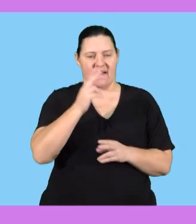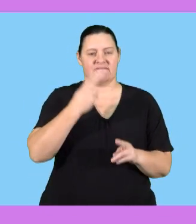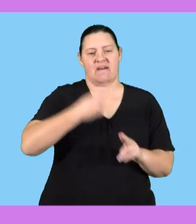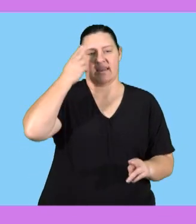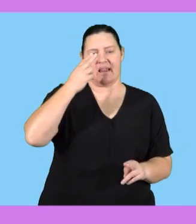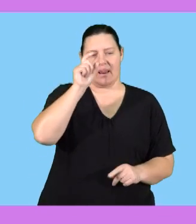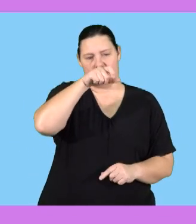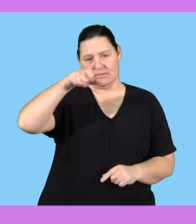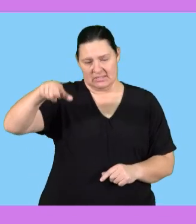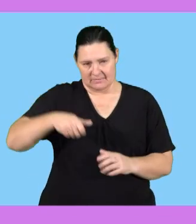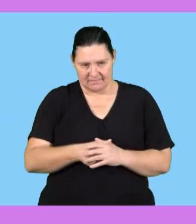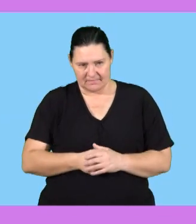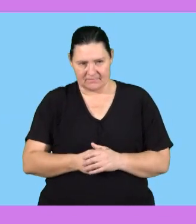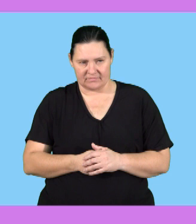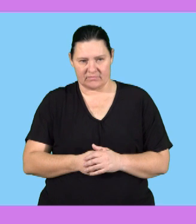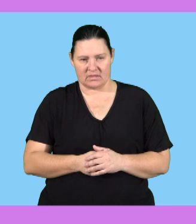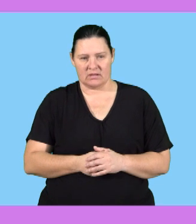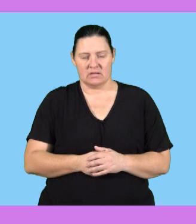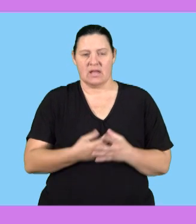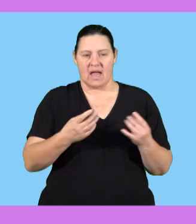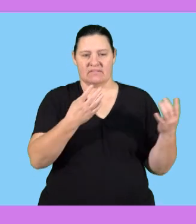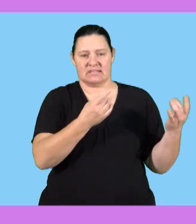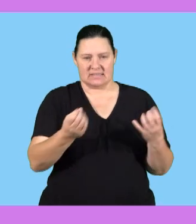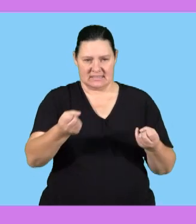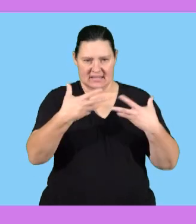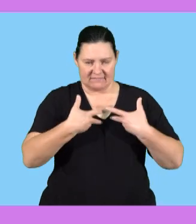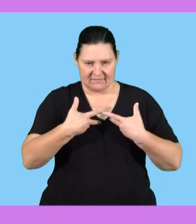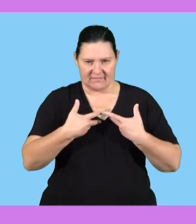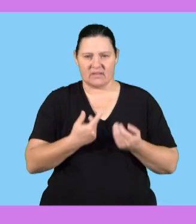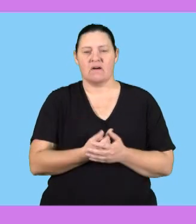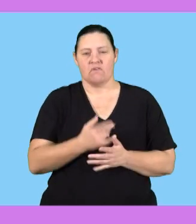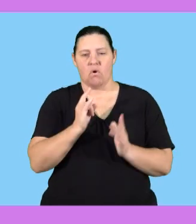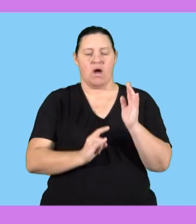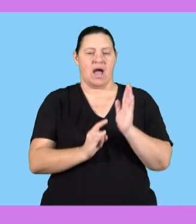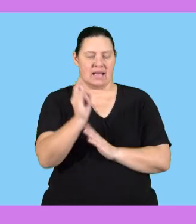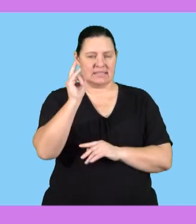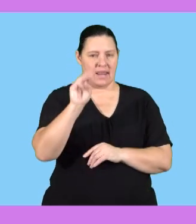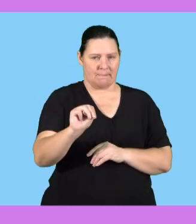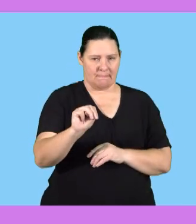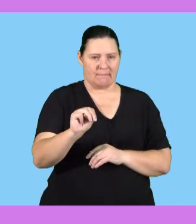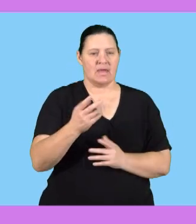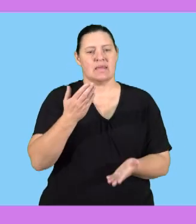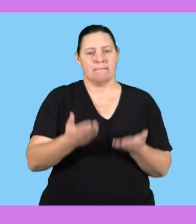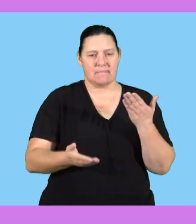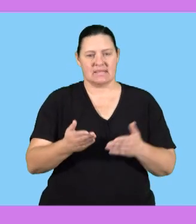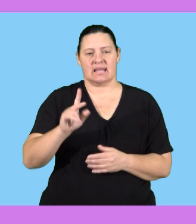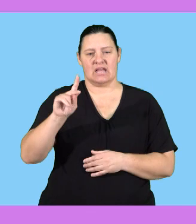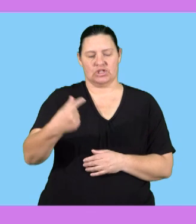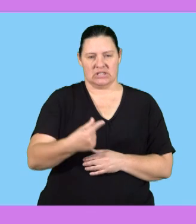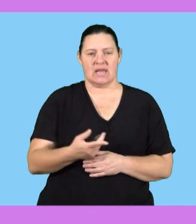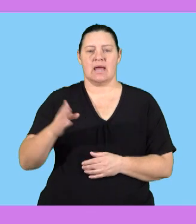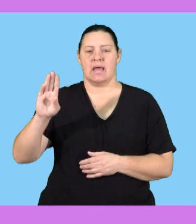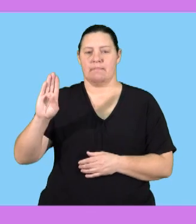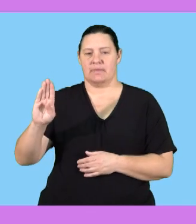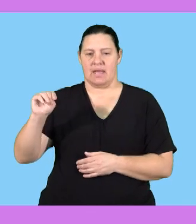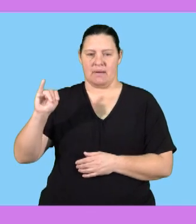final contestants. Right, so their statistics is given to us in terms of their height in meters, their mass in kilograms,